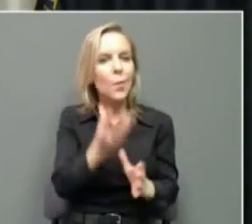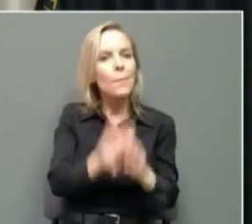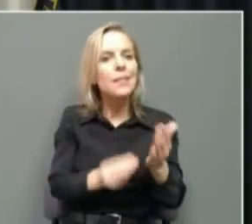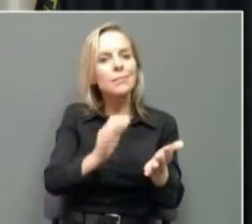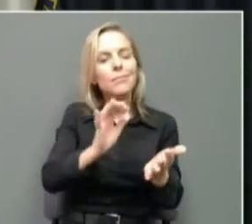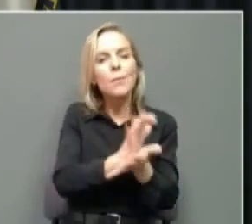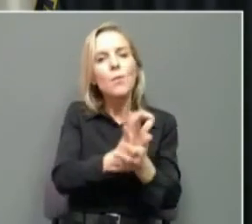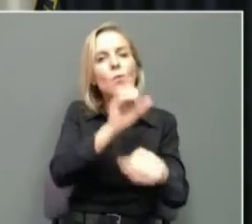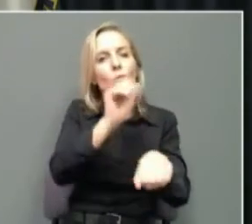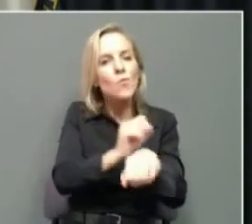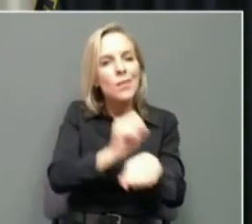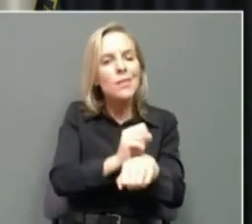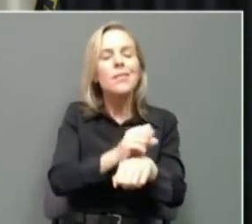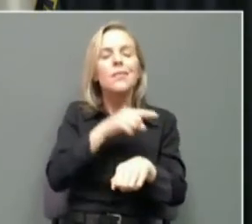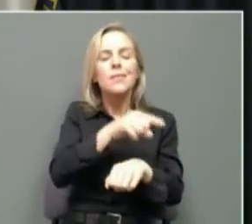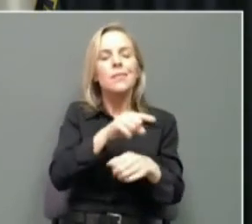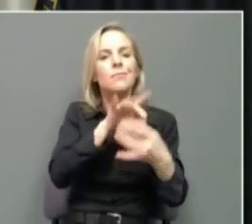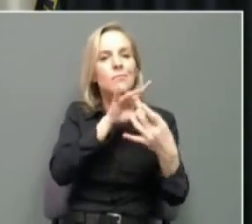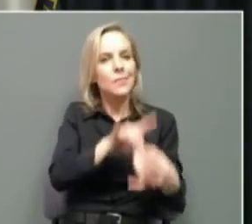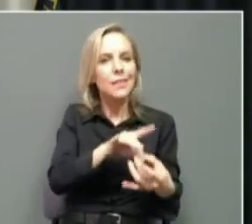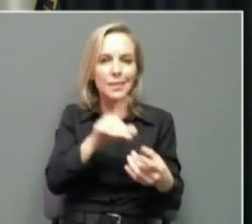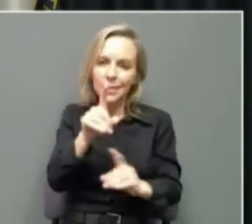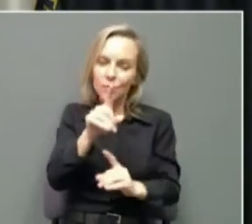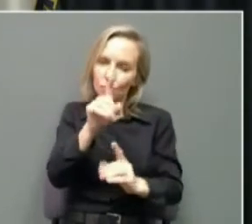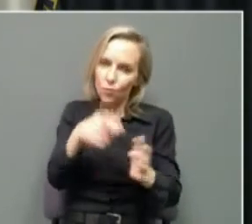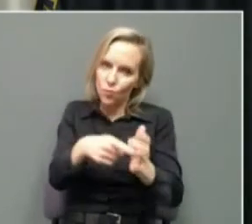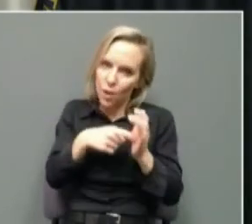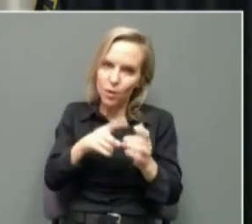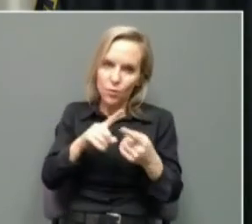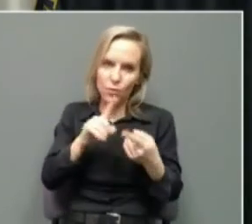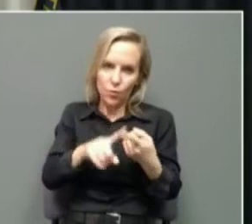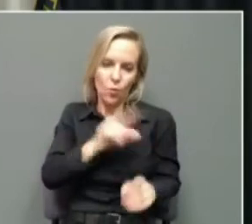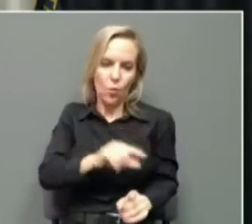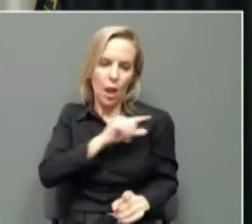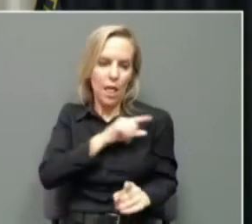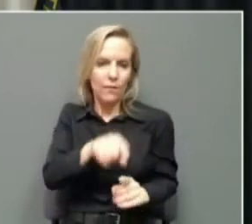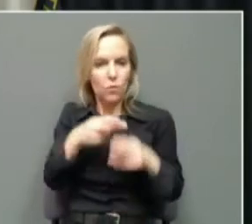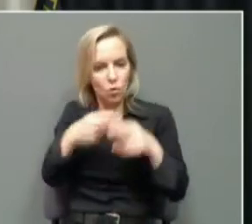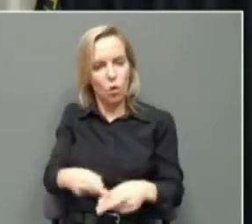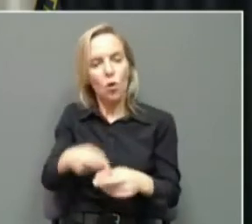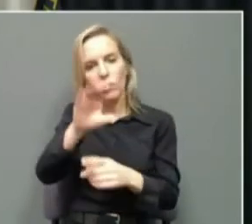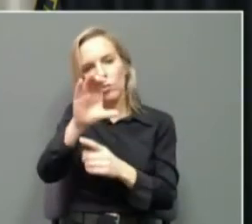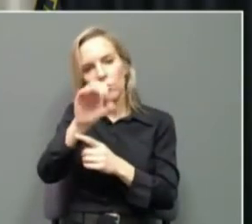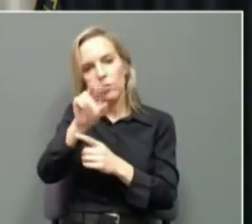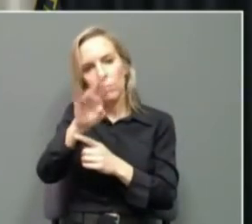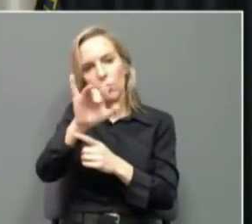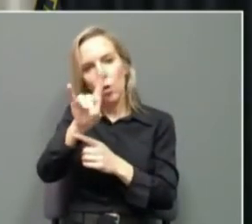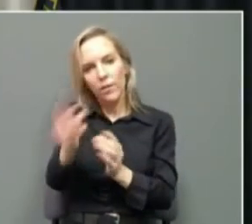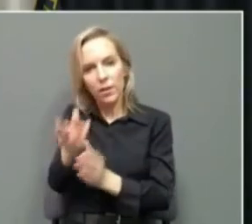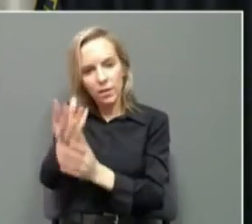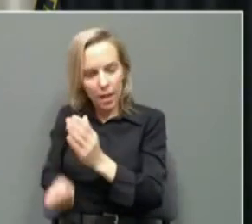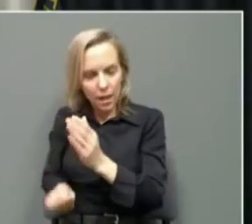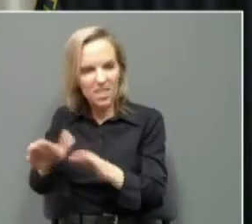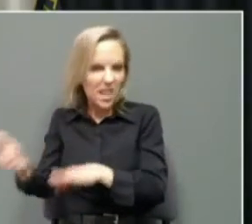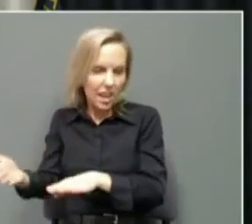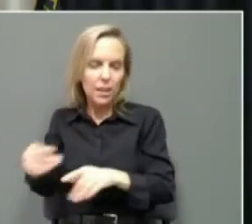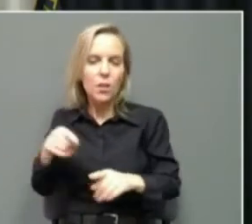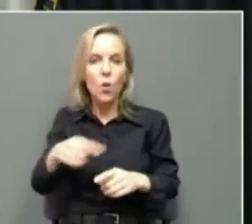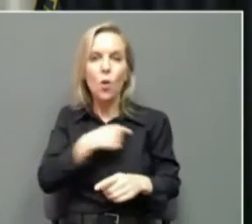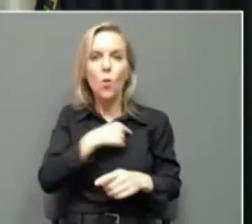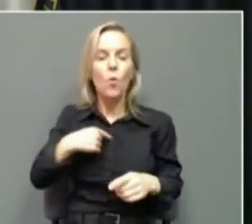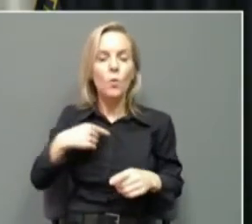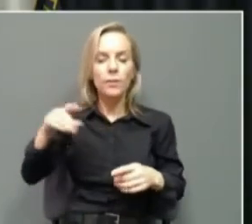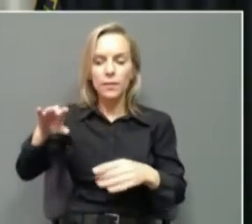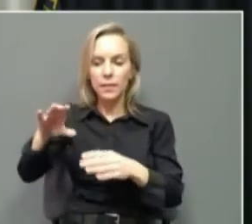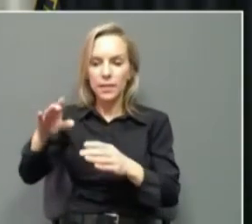were missing documentation that would be needed to qualify them as a COVID death when we pulled the death certificate and